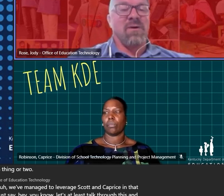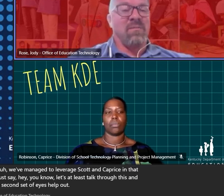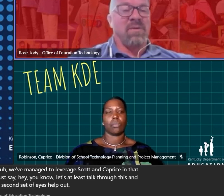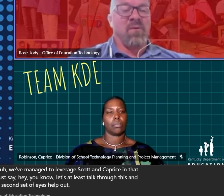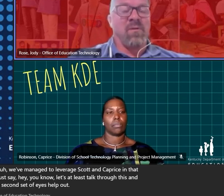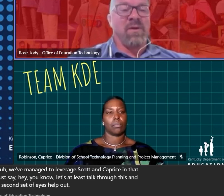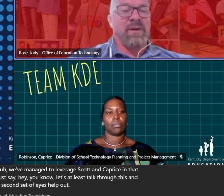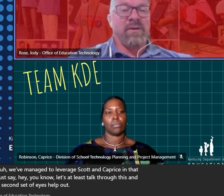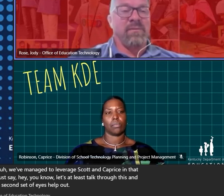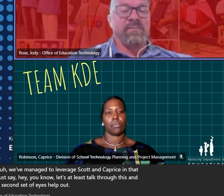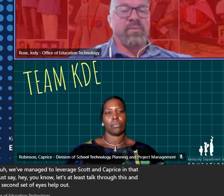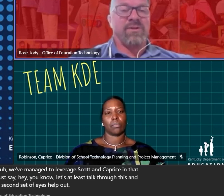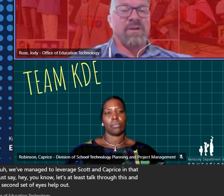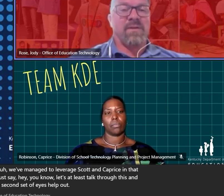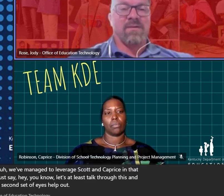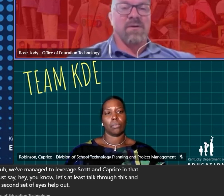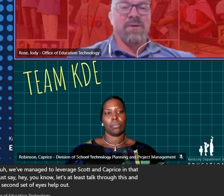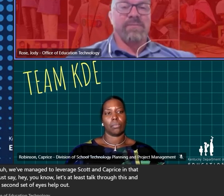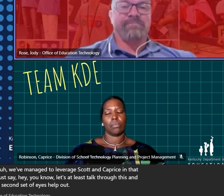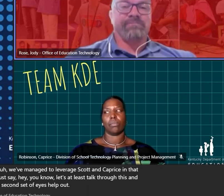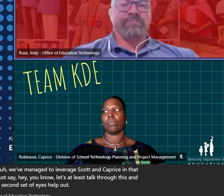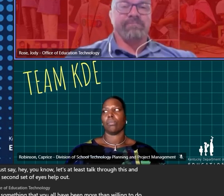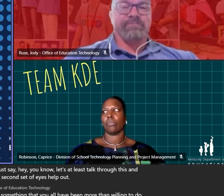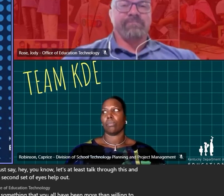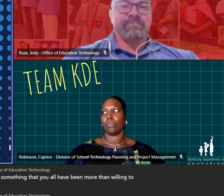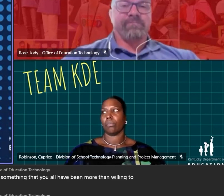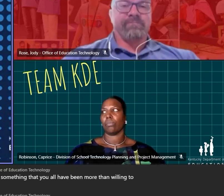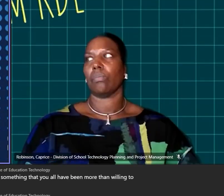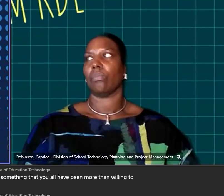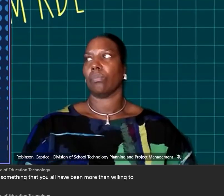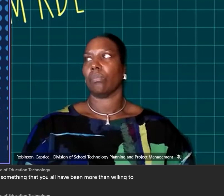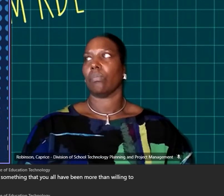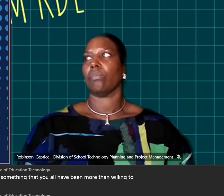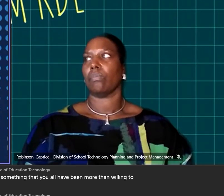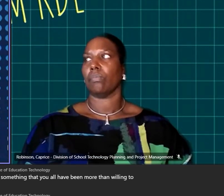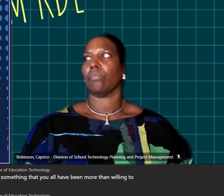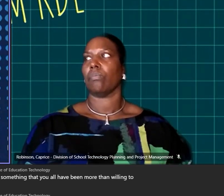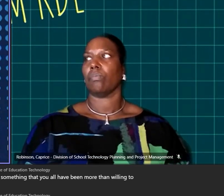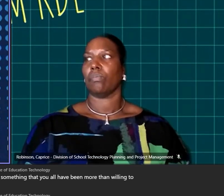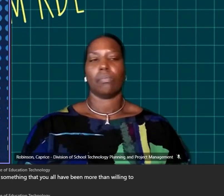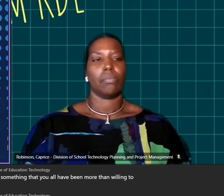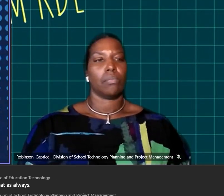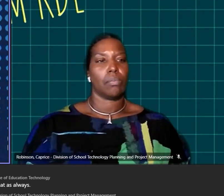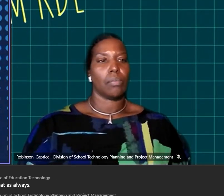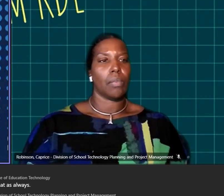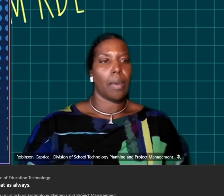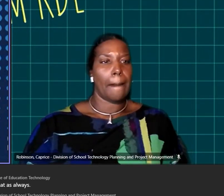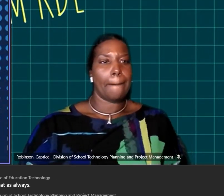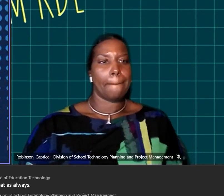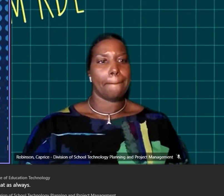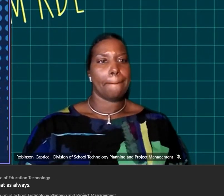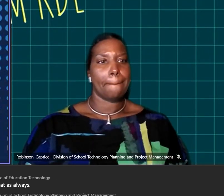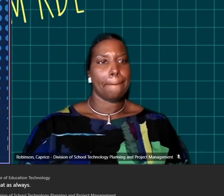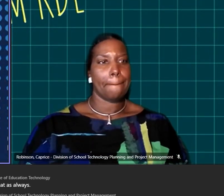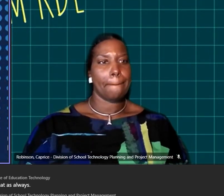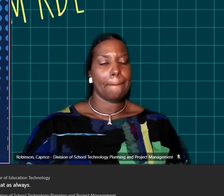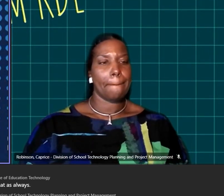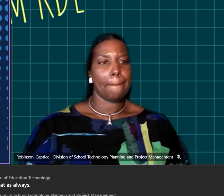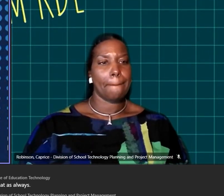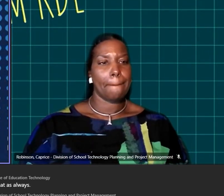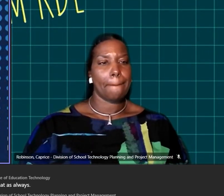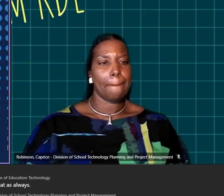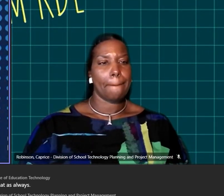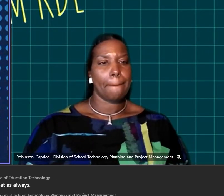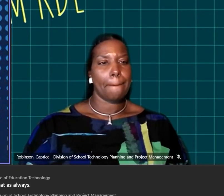something that you all have been more than willing to do. Appreciate that as always. Yeah, thanks. Actually, I was going to put in a plug for that very